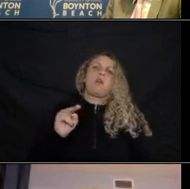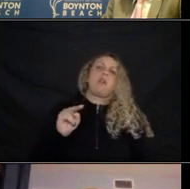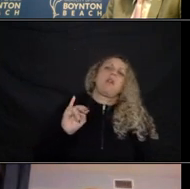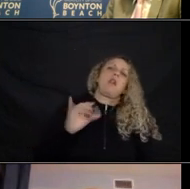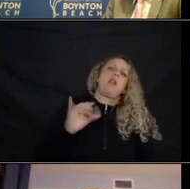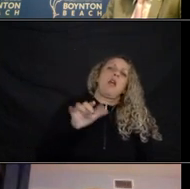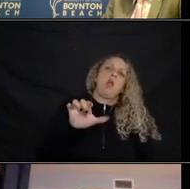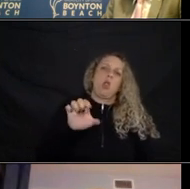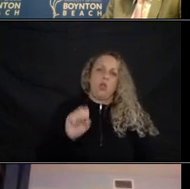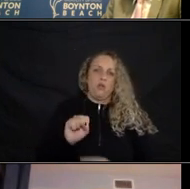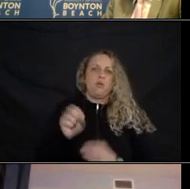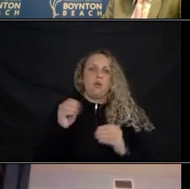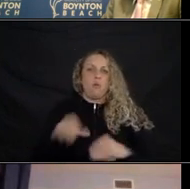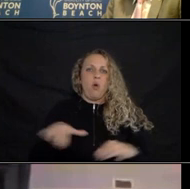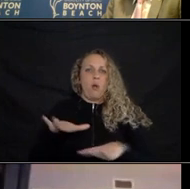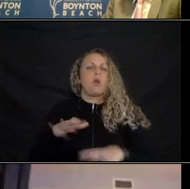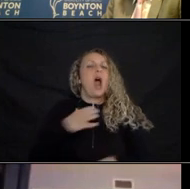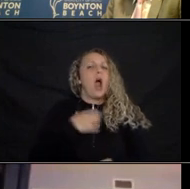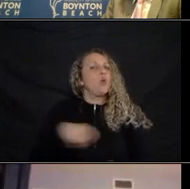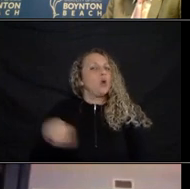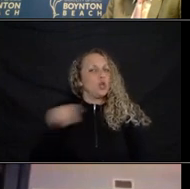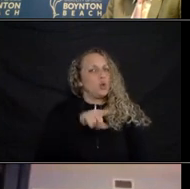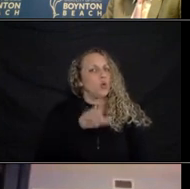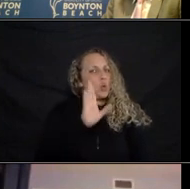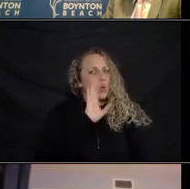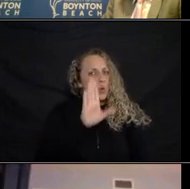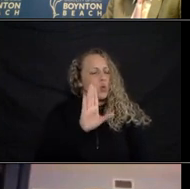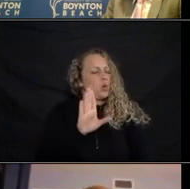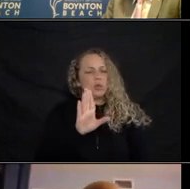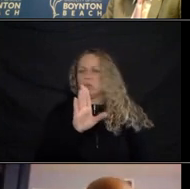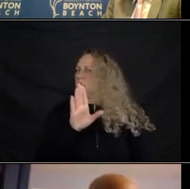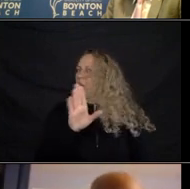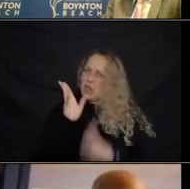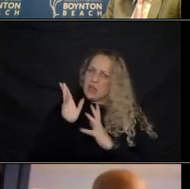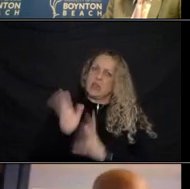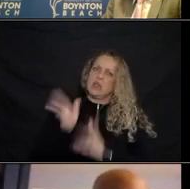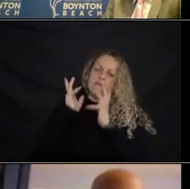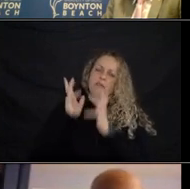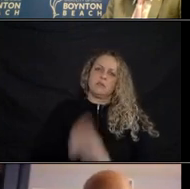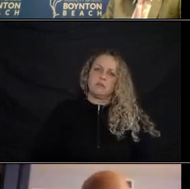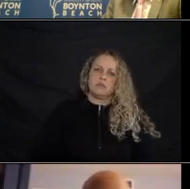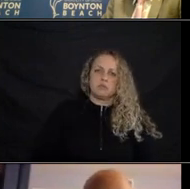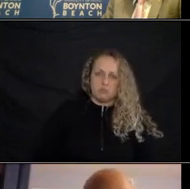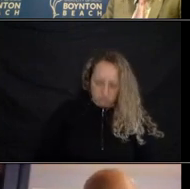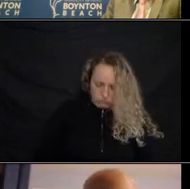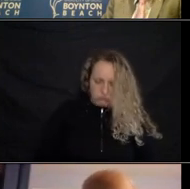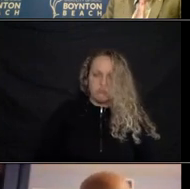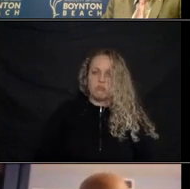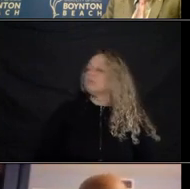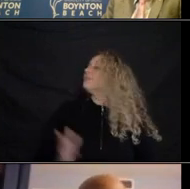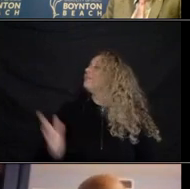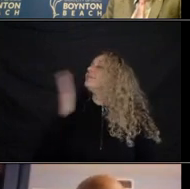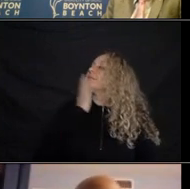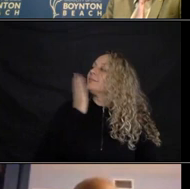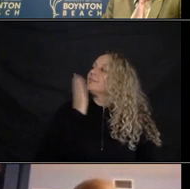wish that they would maintain it as a forest the way it is. All right, thank you.